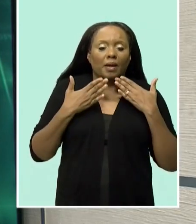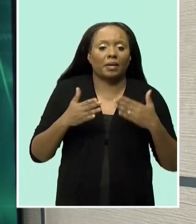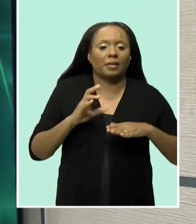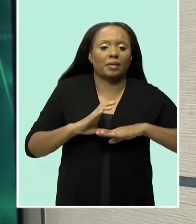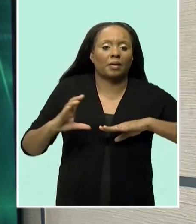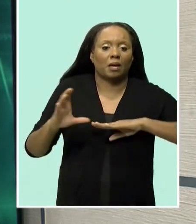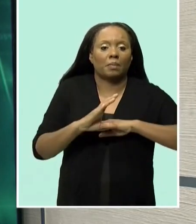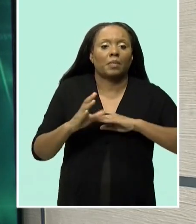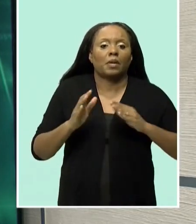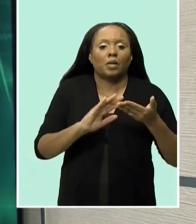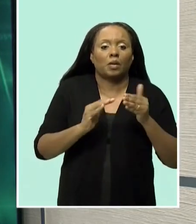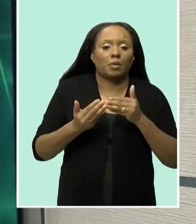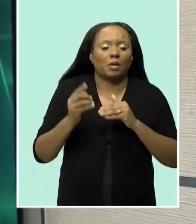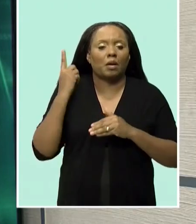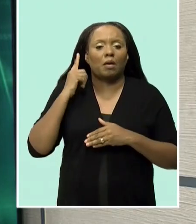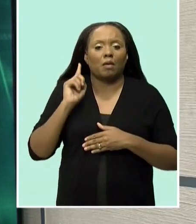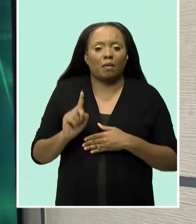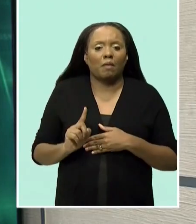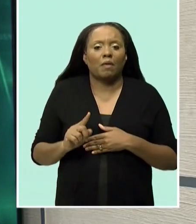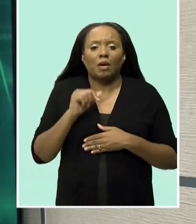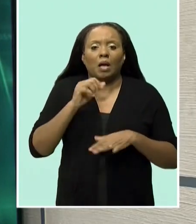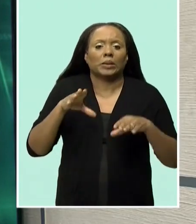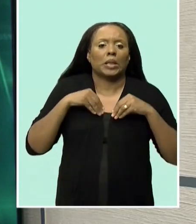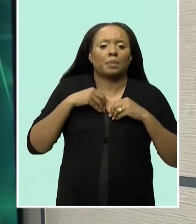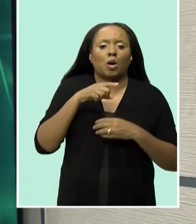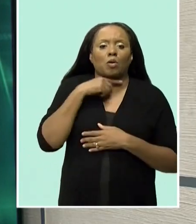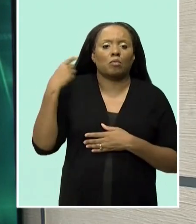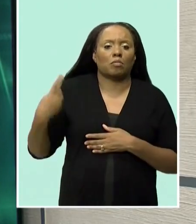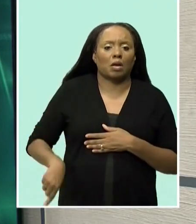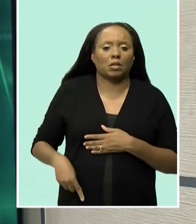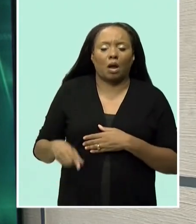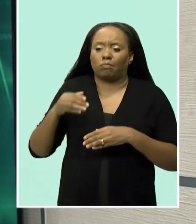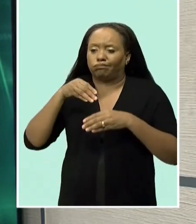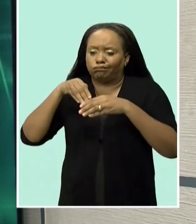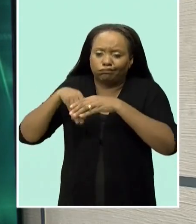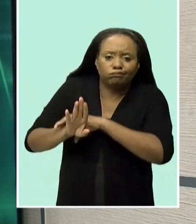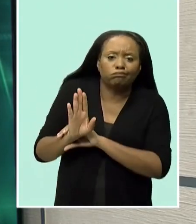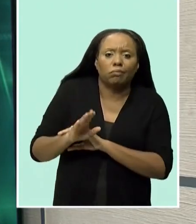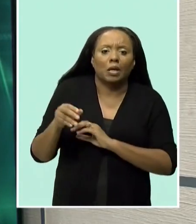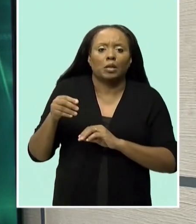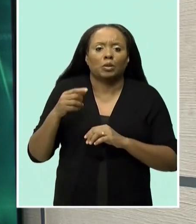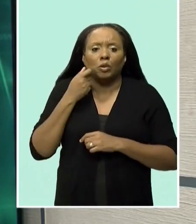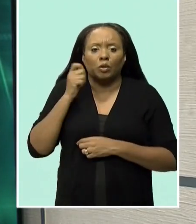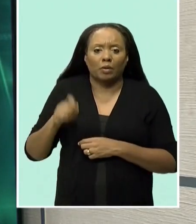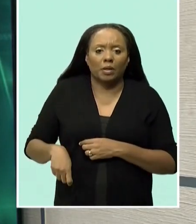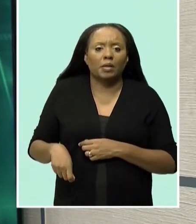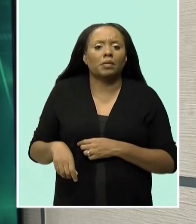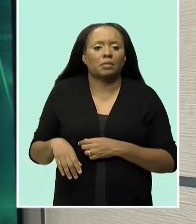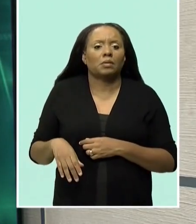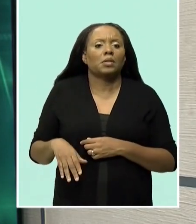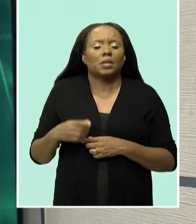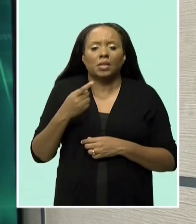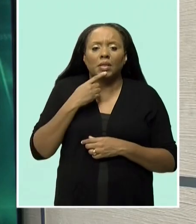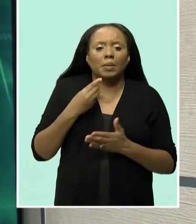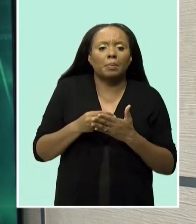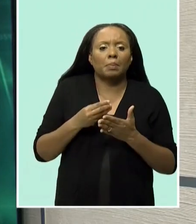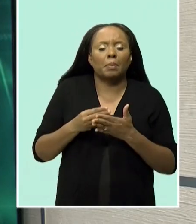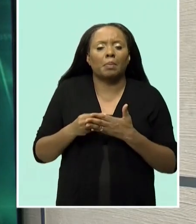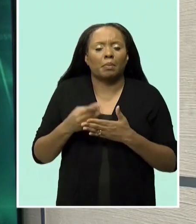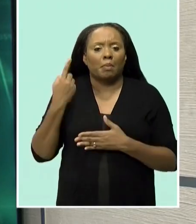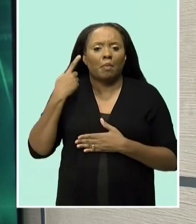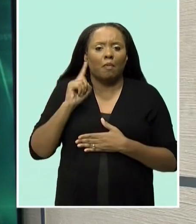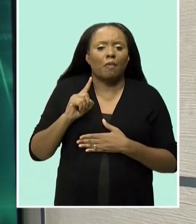for condemning Russia's invasion of Ukraine. She announced a significant injection of funds for the region, given the impact the war has had on